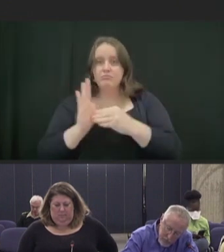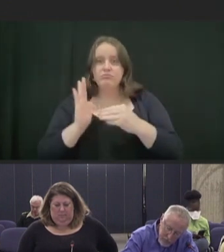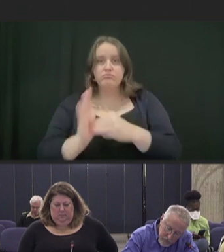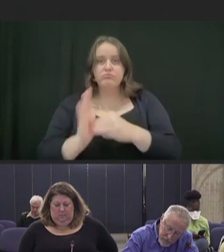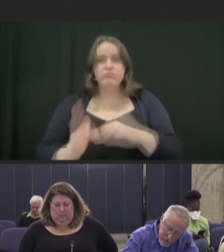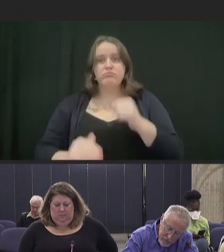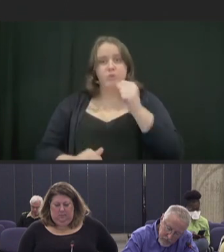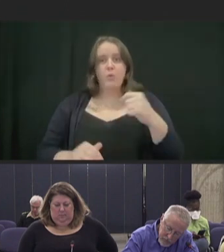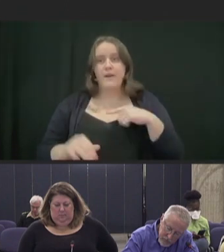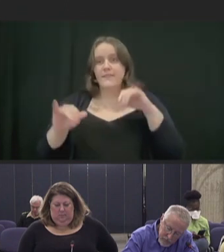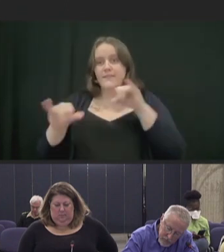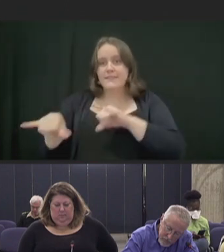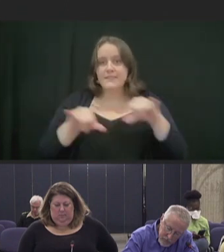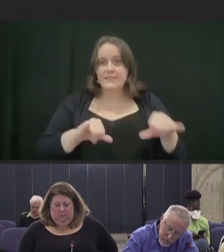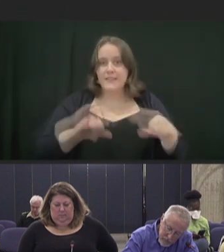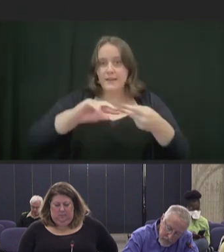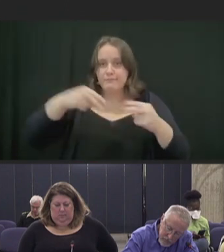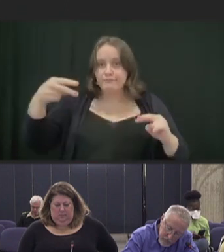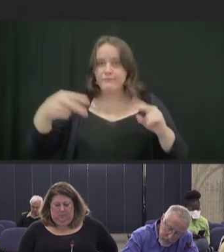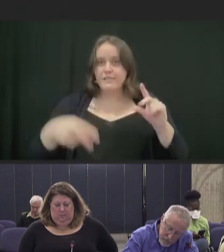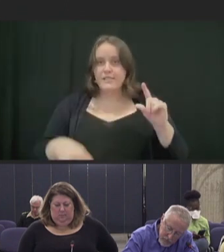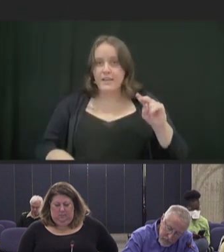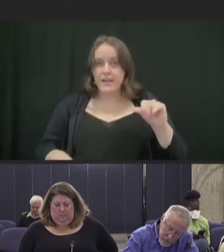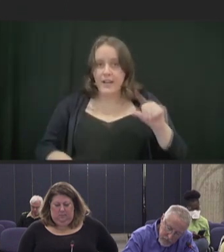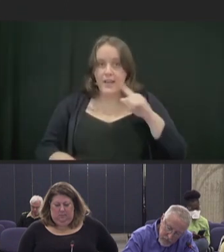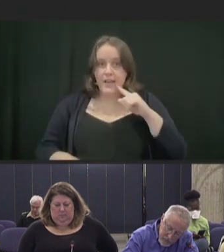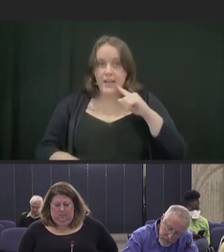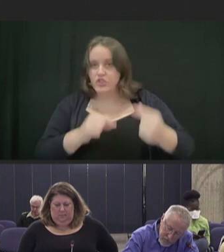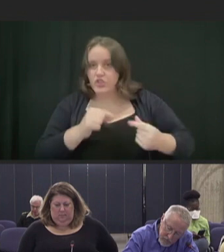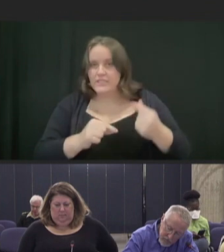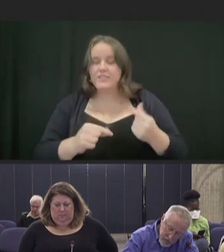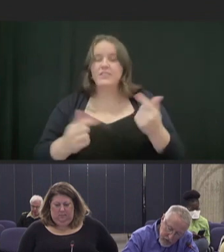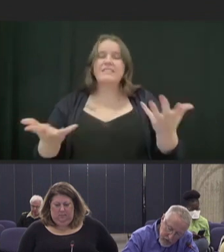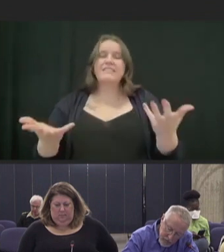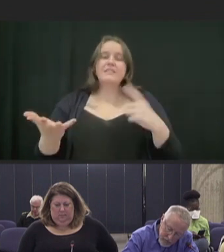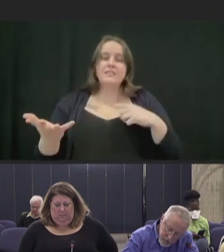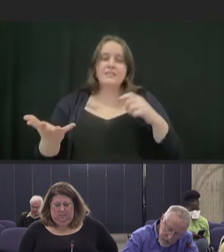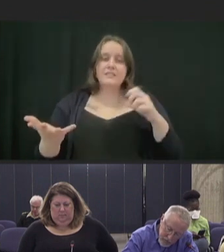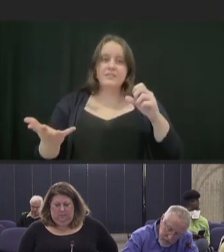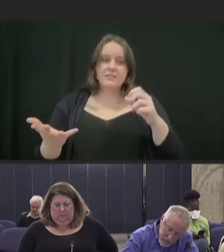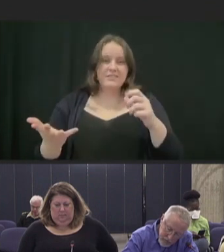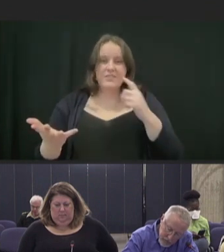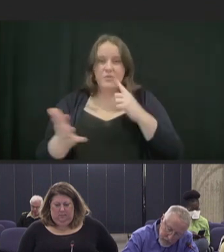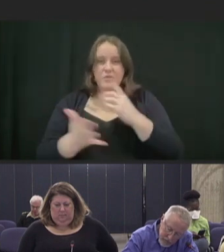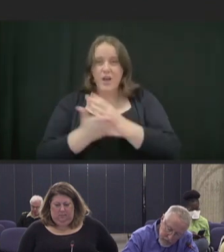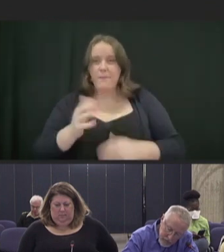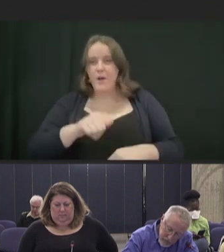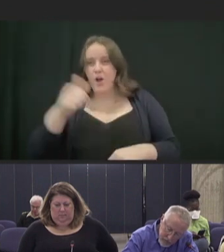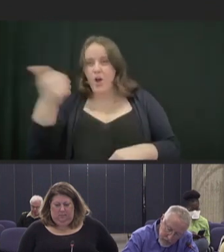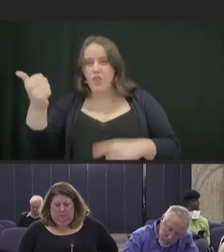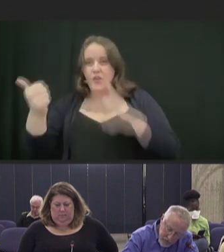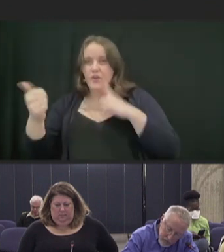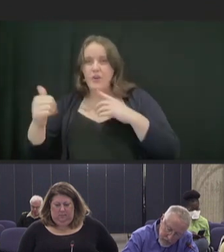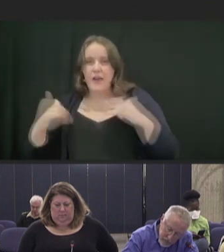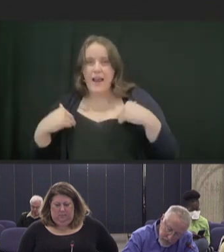most animals, it's too different to actually use. So that's why Facundo has been so valuable, because he can knock in the